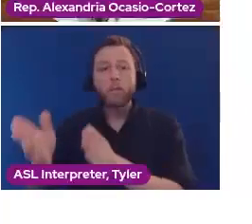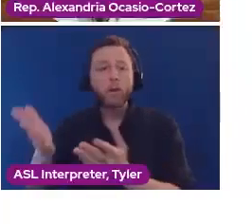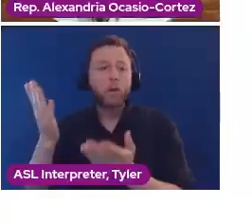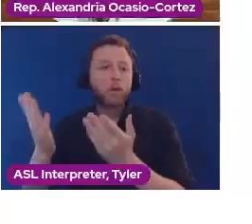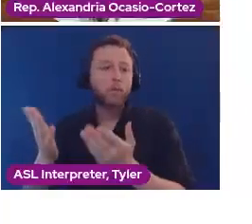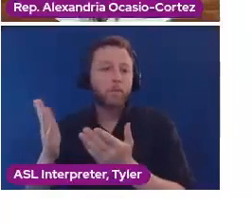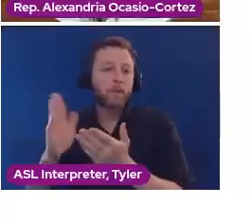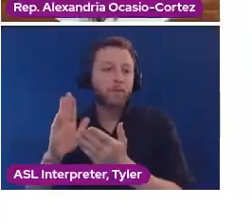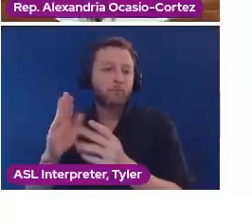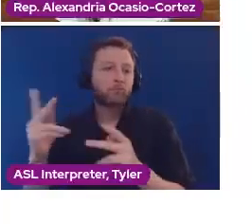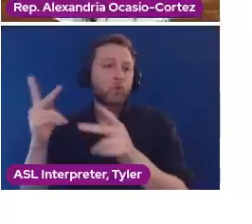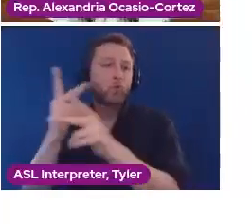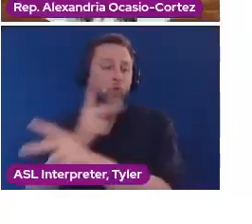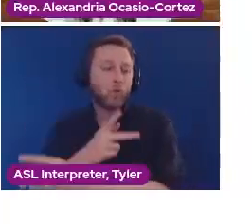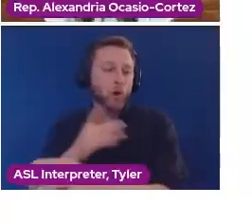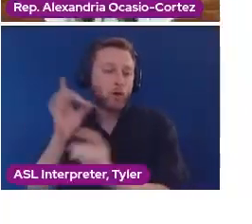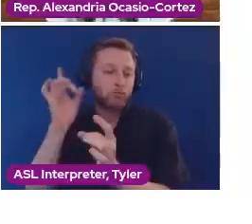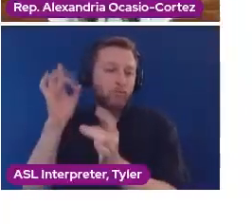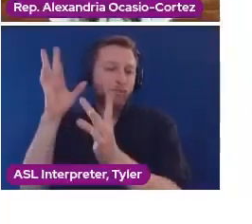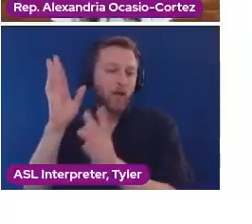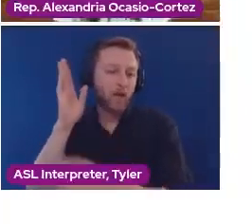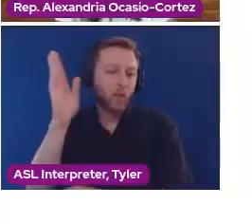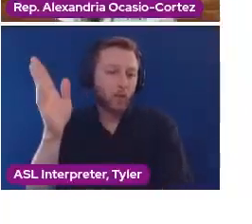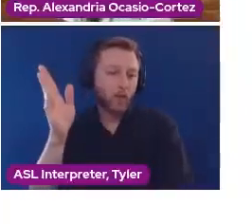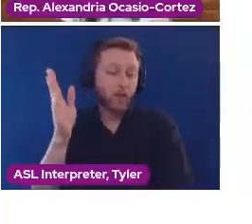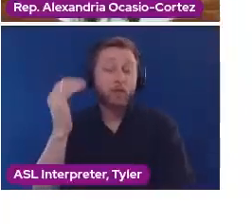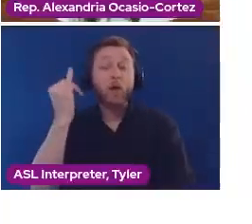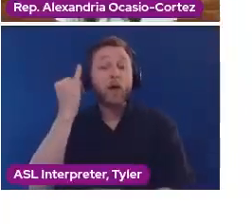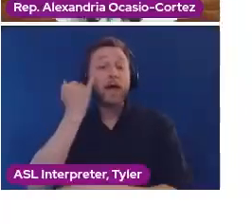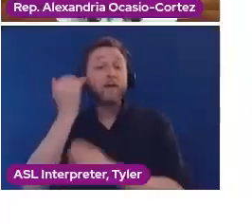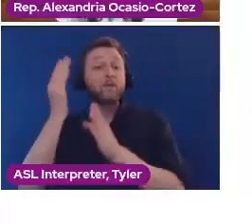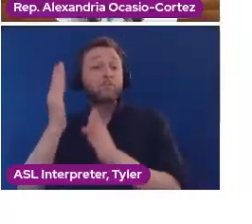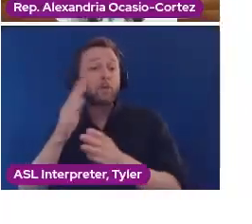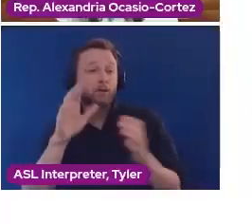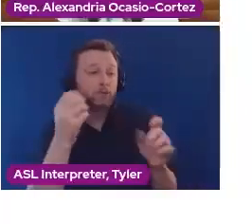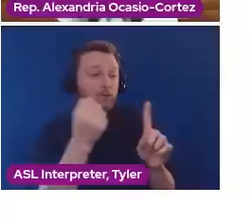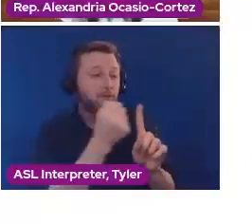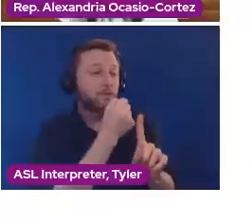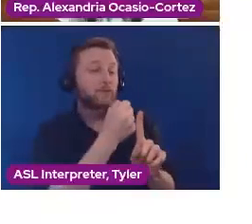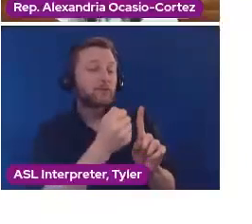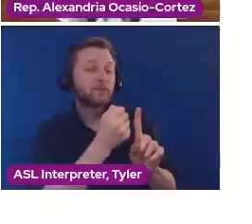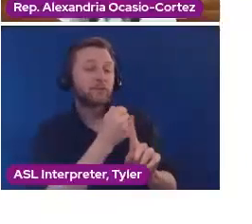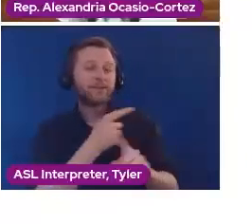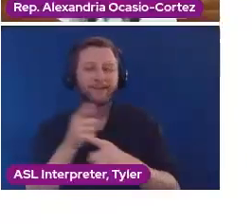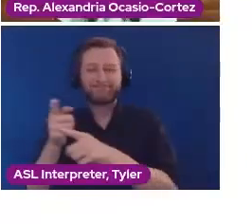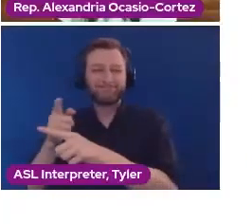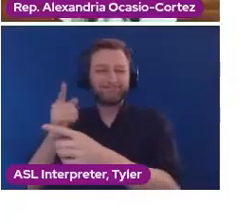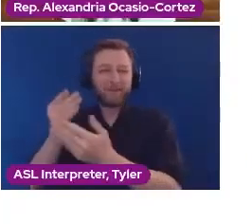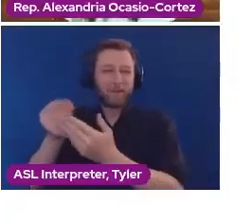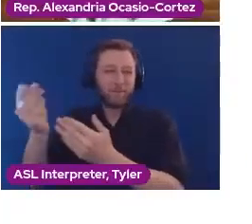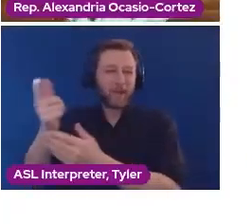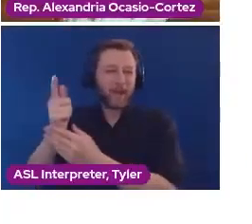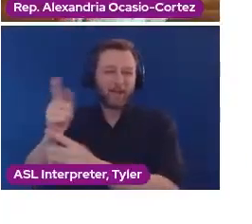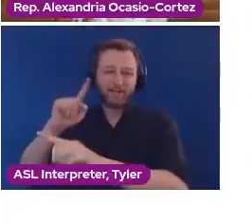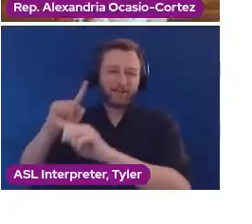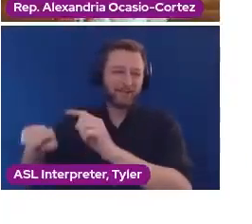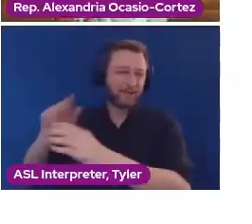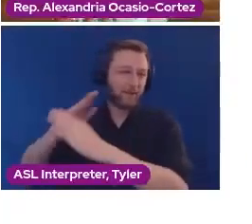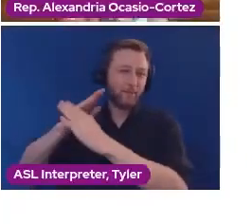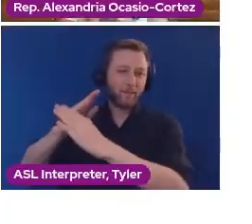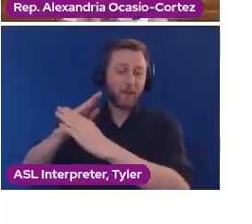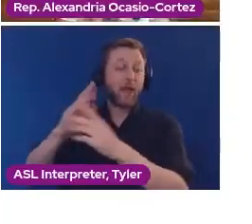that are engaged in domestic violence from getting a gun in the first place, we can potentially save a lot of lives.